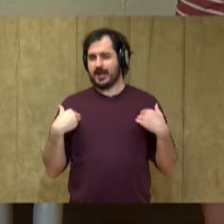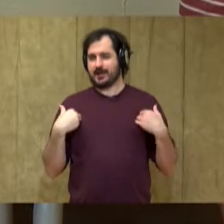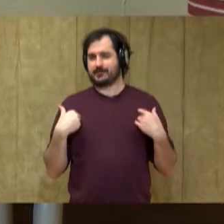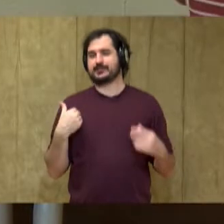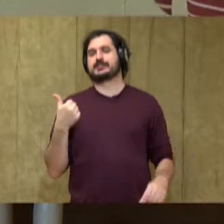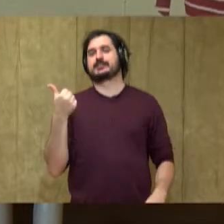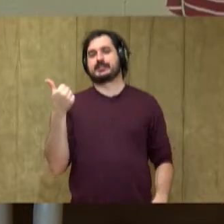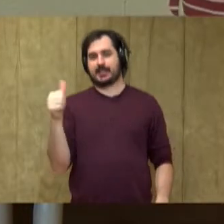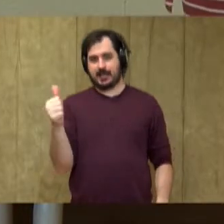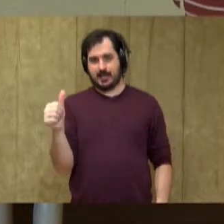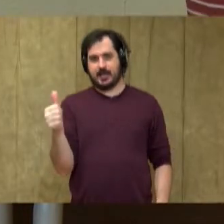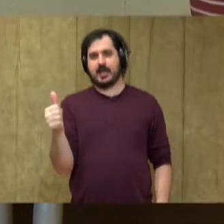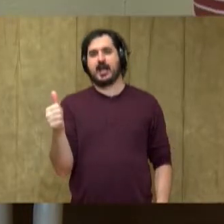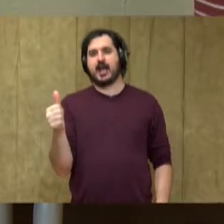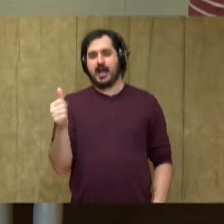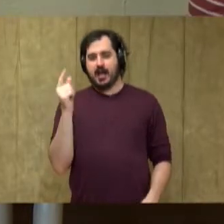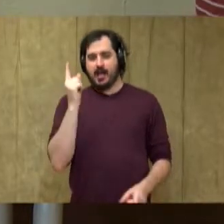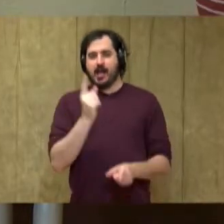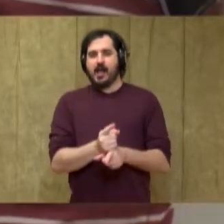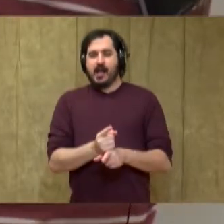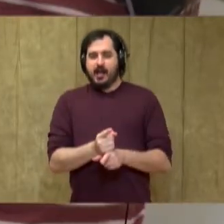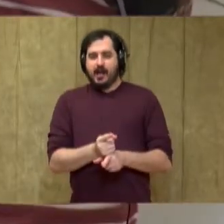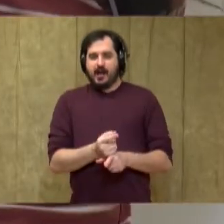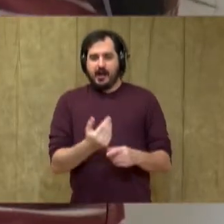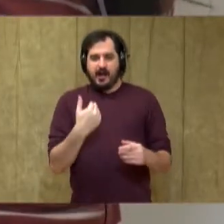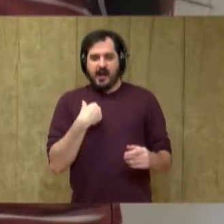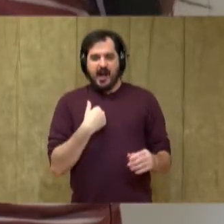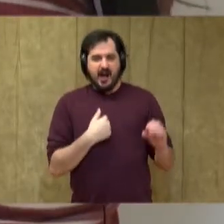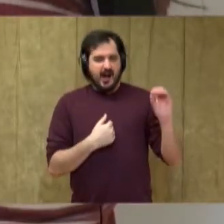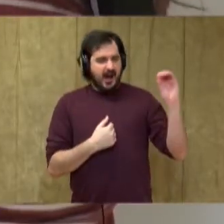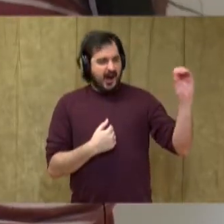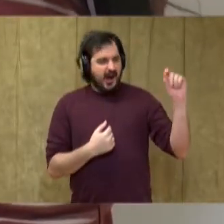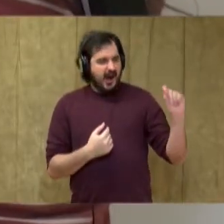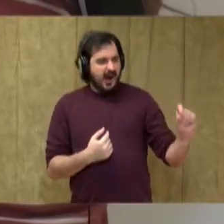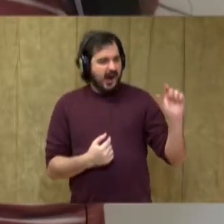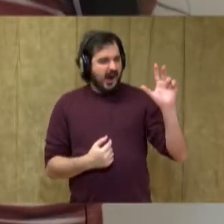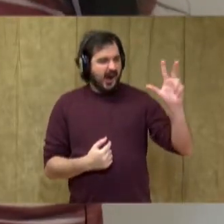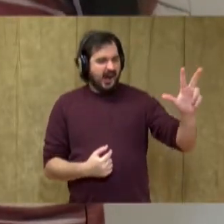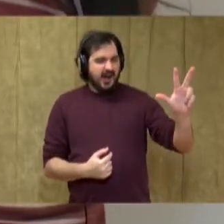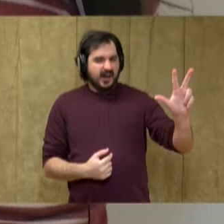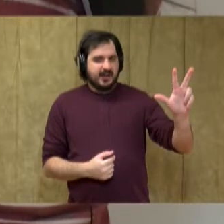10 hundredths, right? So if I have 3 tenths,